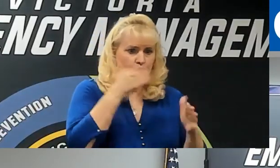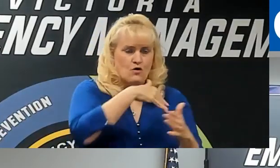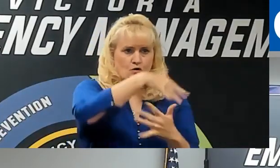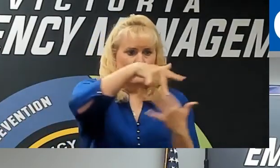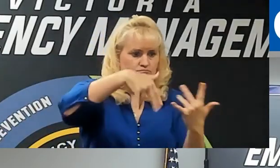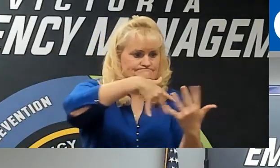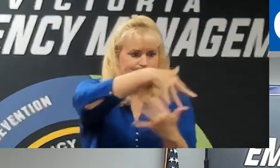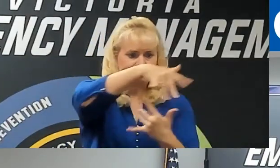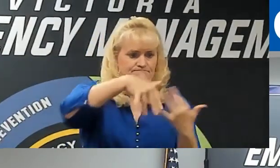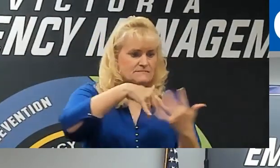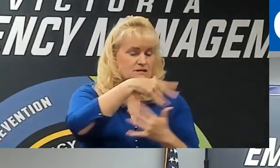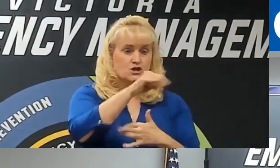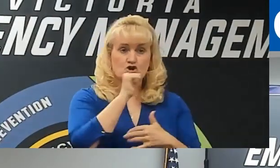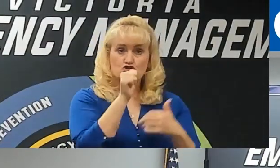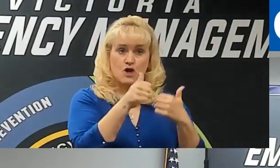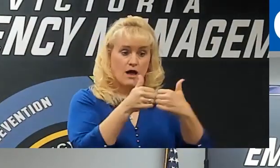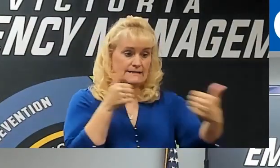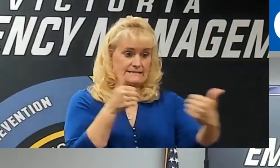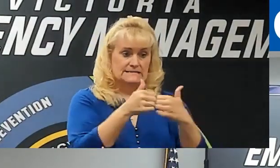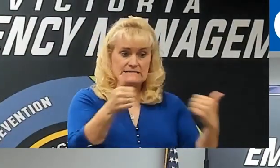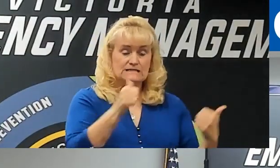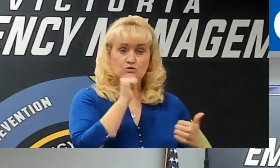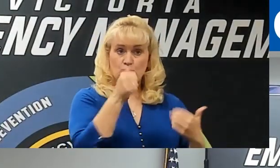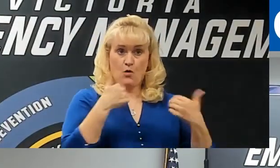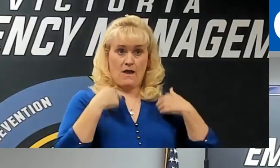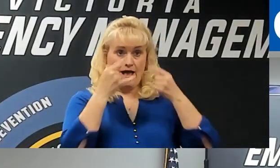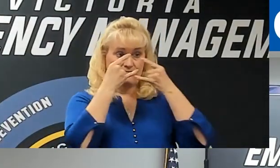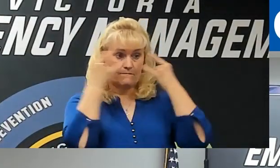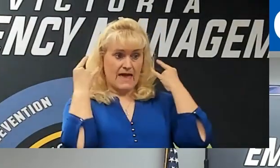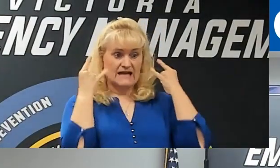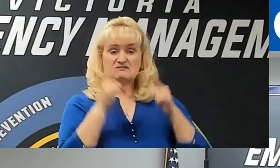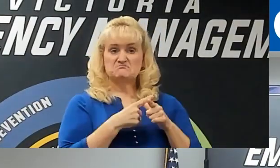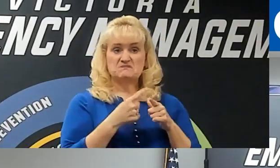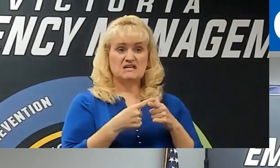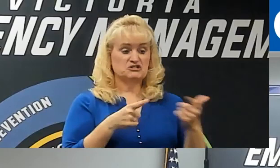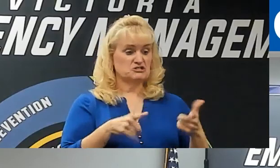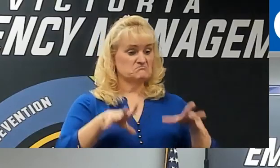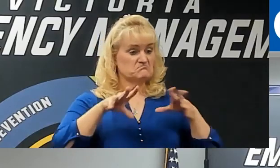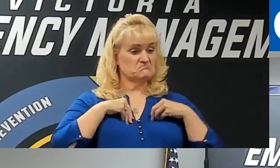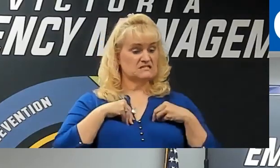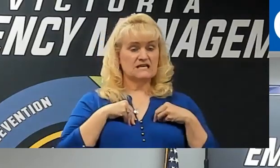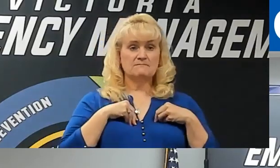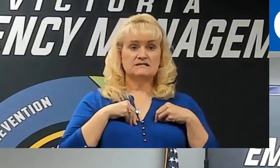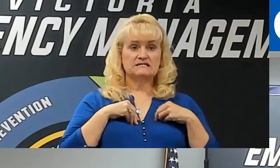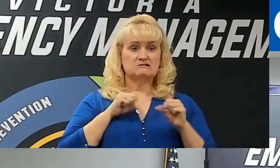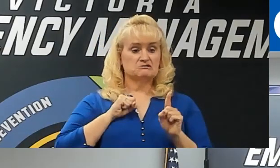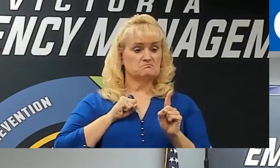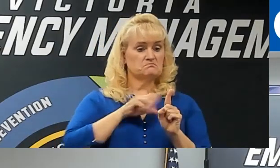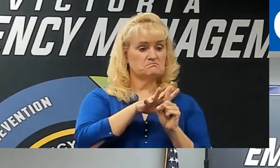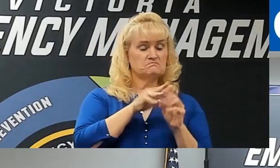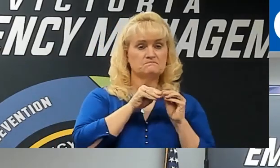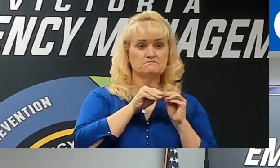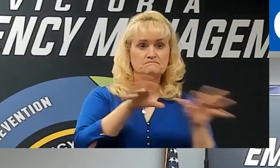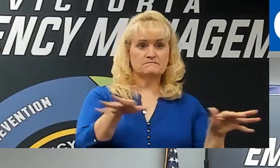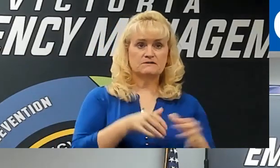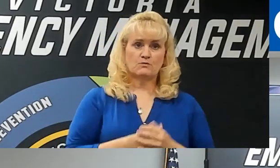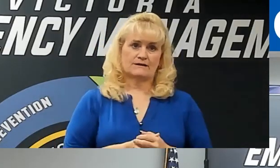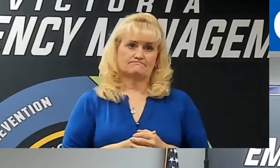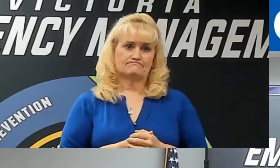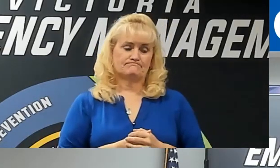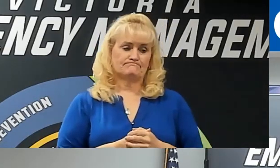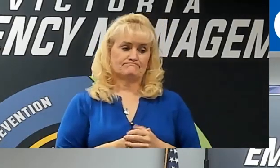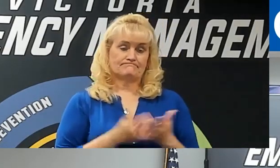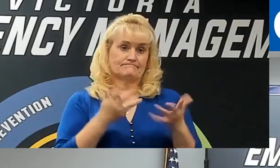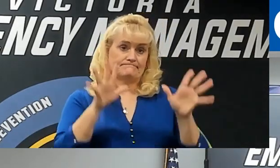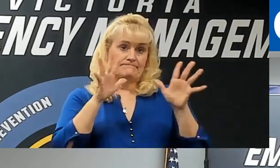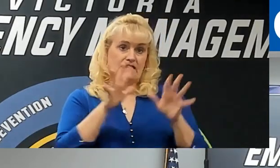on and you're not social distance, you can pretty much just consider yourself exposed to COVID. It's that rampant. It's that widespread right now. It's really